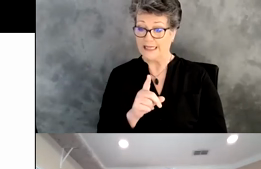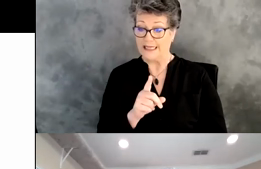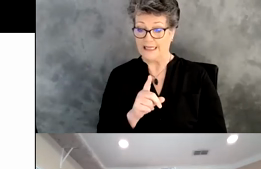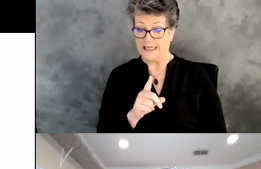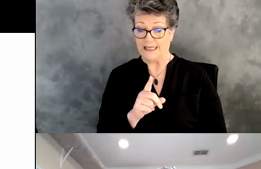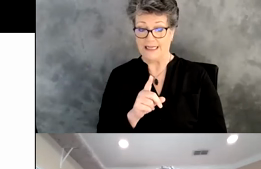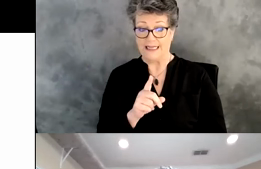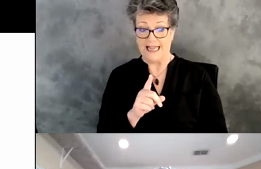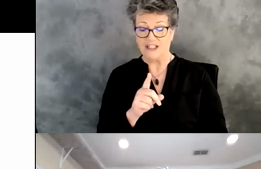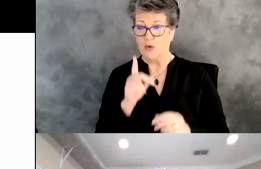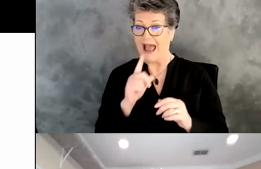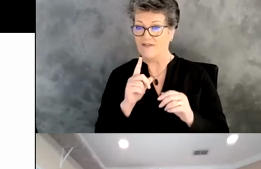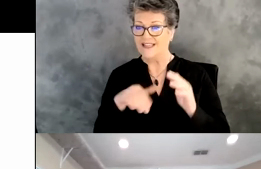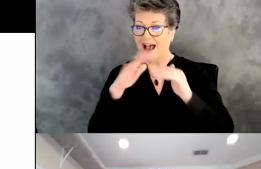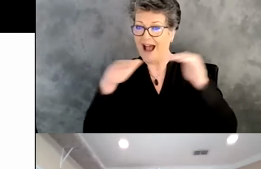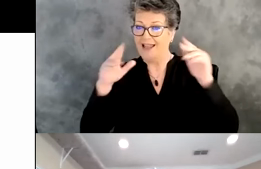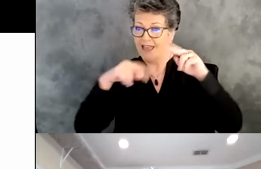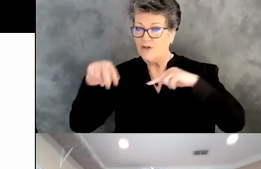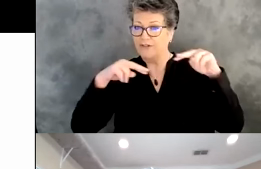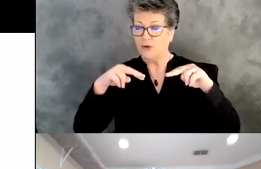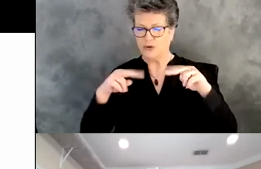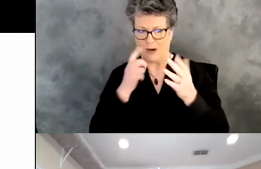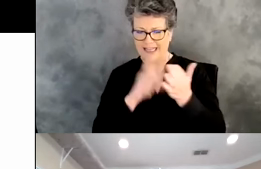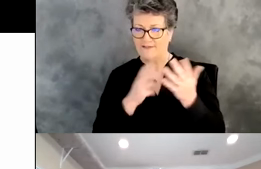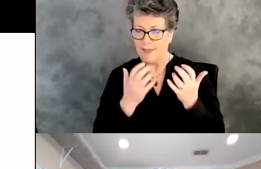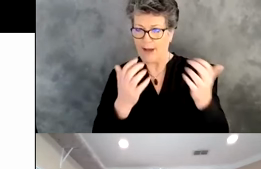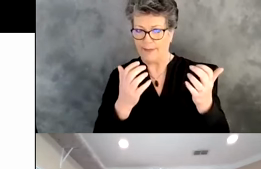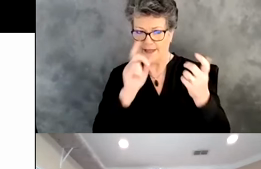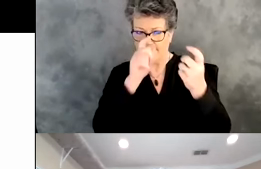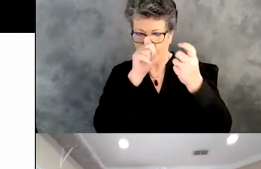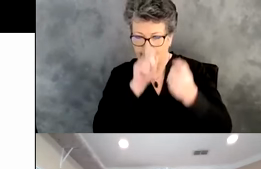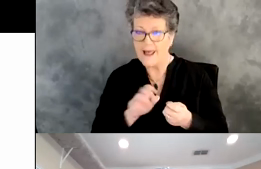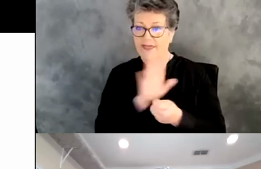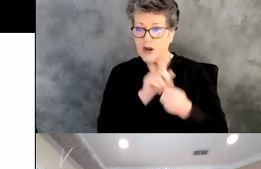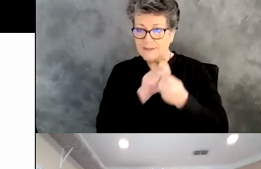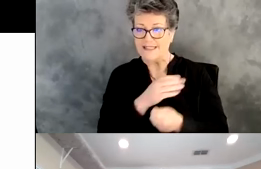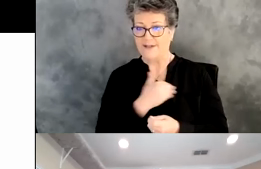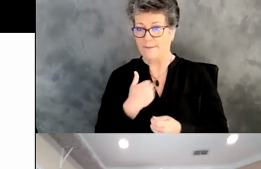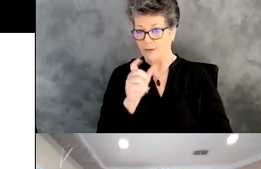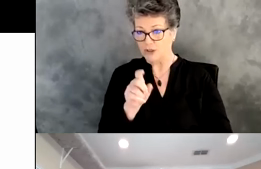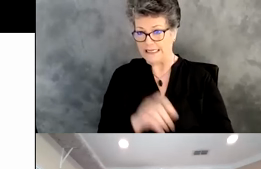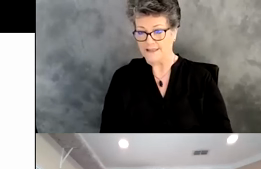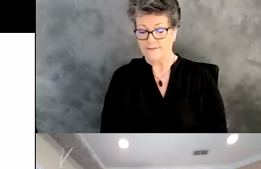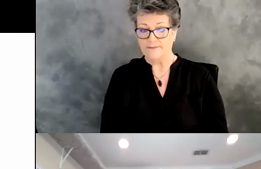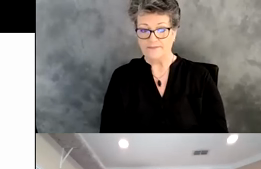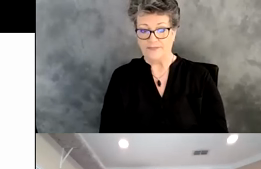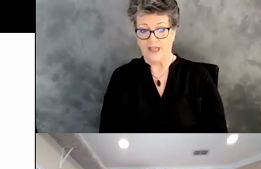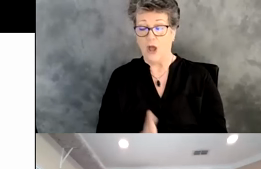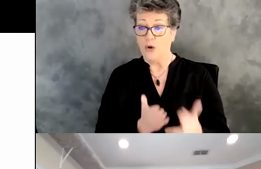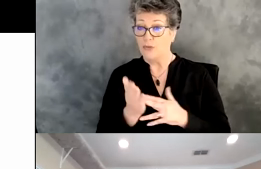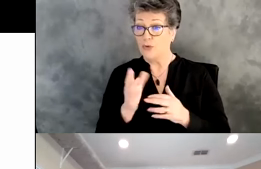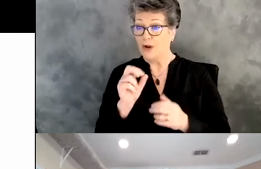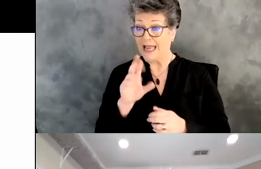bird's eye view, identifying the population at large and then kind of honing in on their specific members' needs, and doing this through care